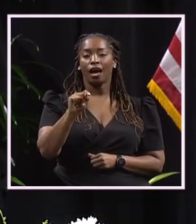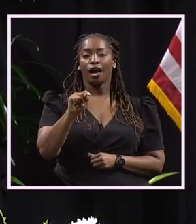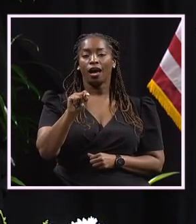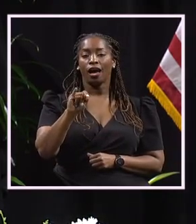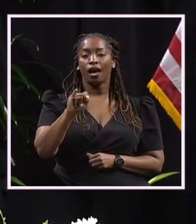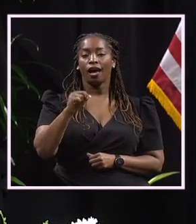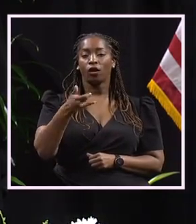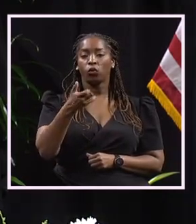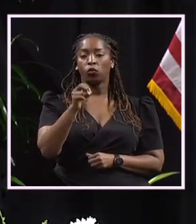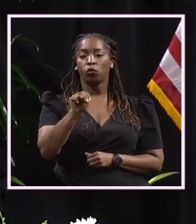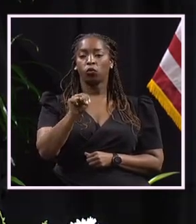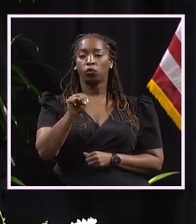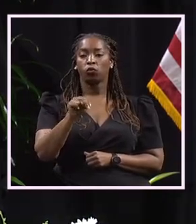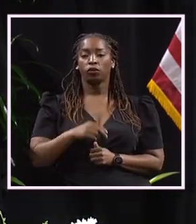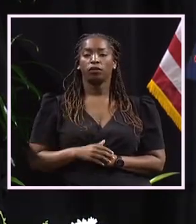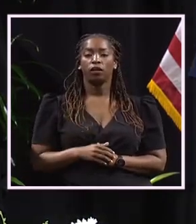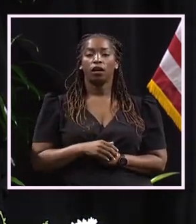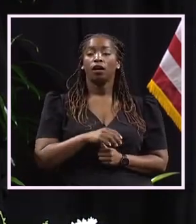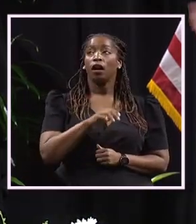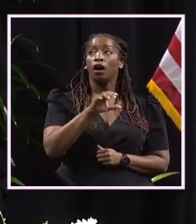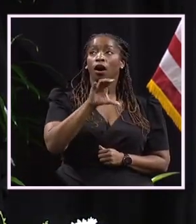Colin Asher Coker, cum laude.